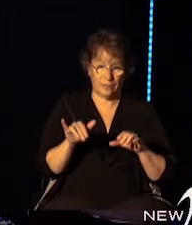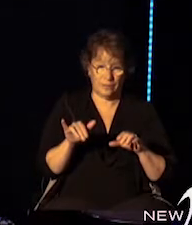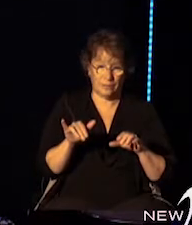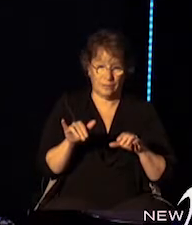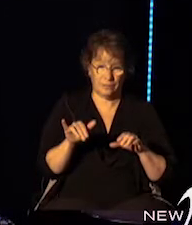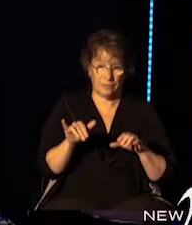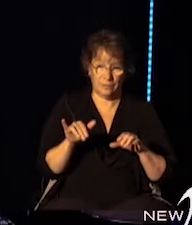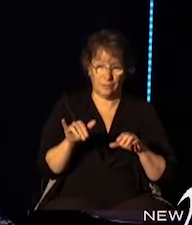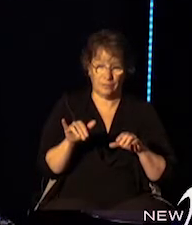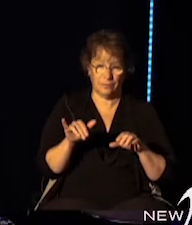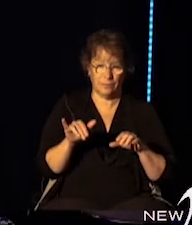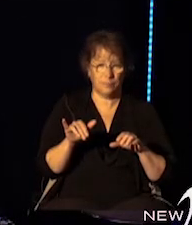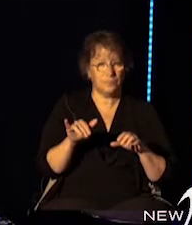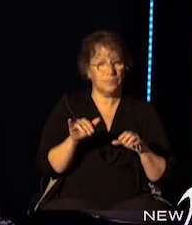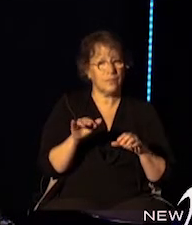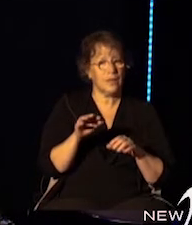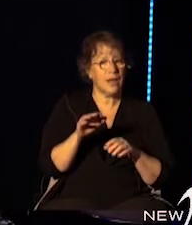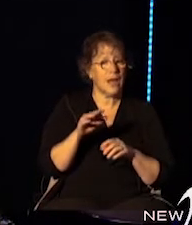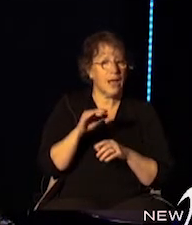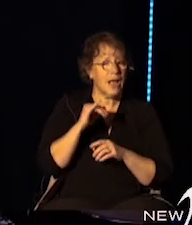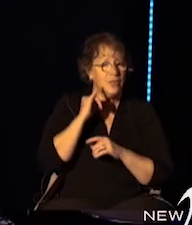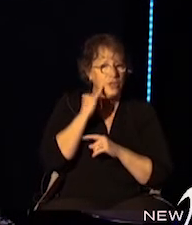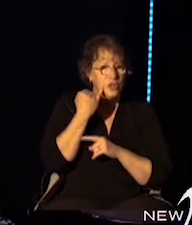And as you drink the juice,